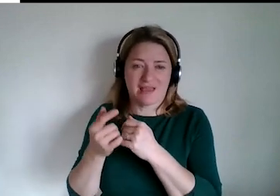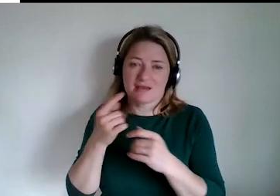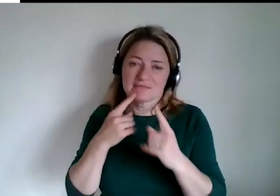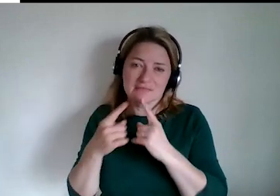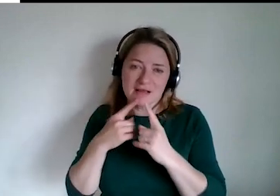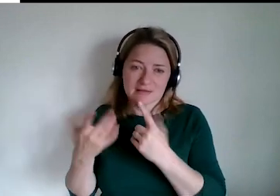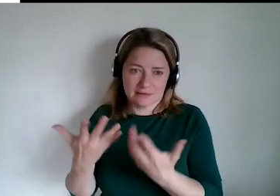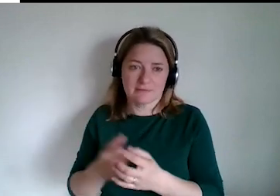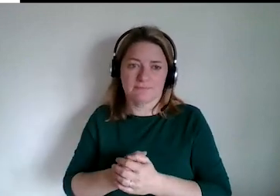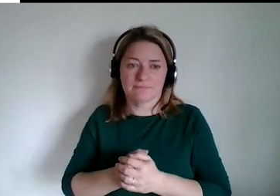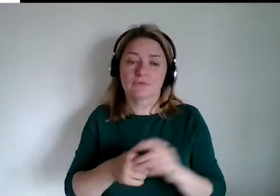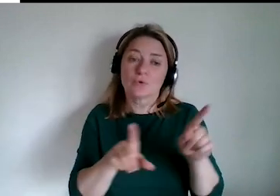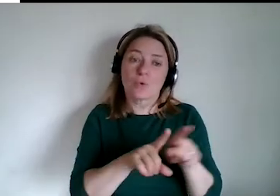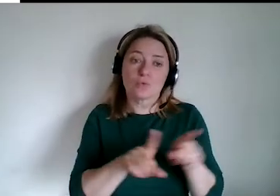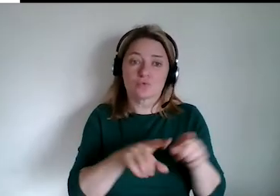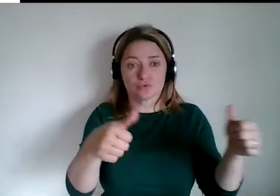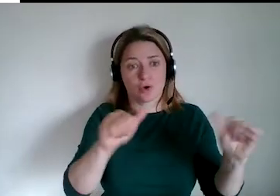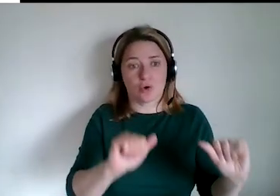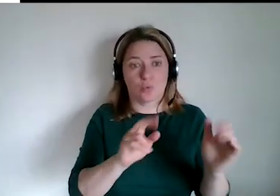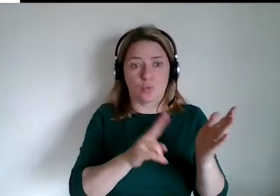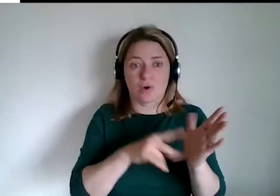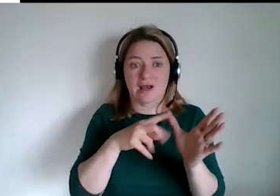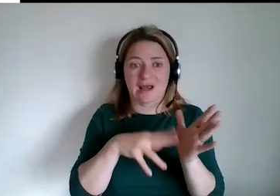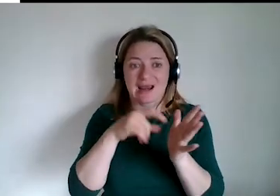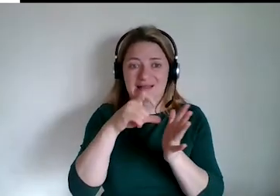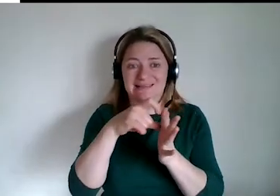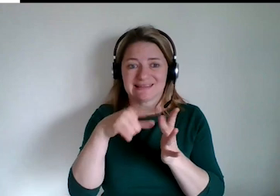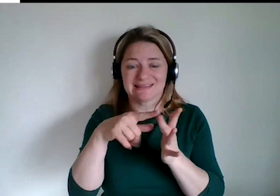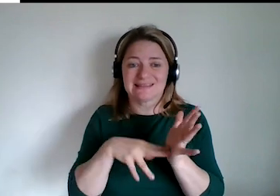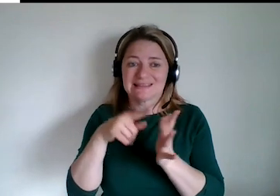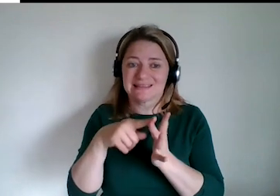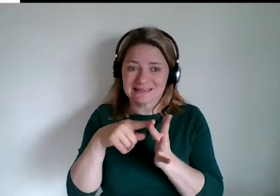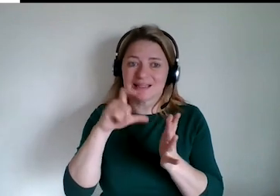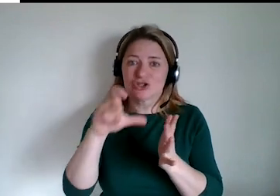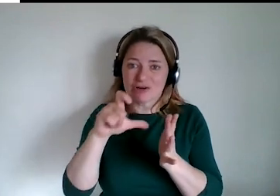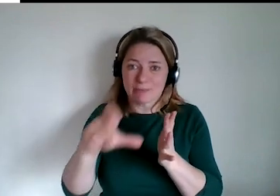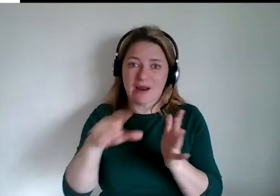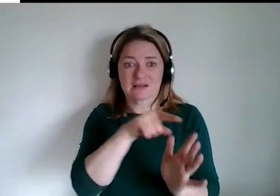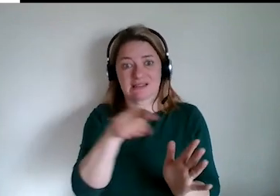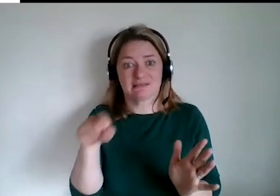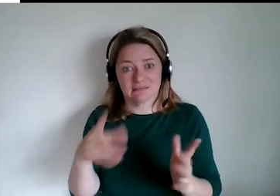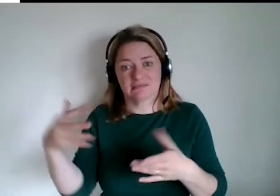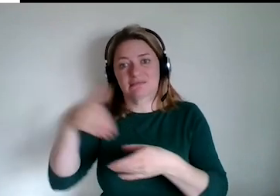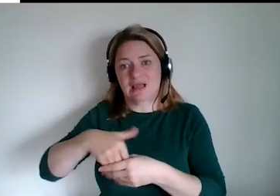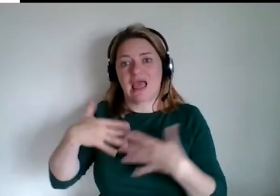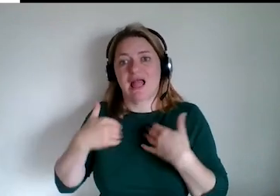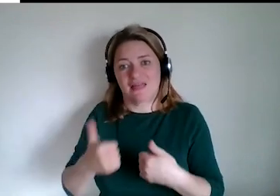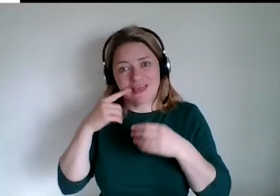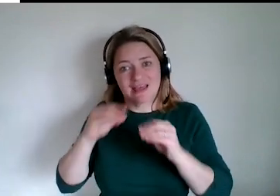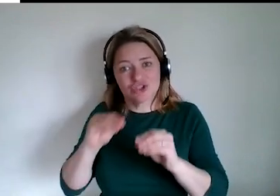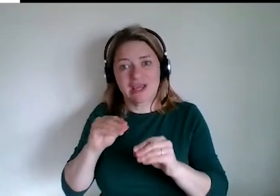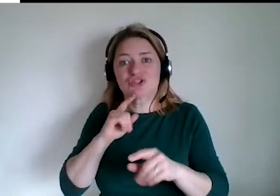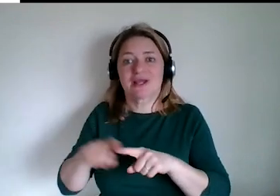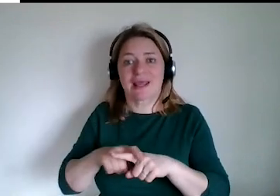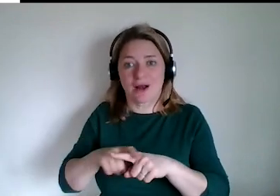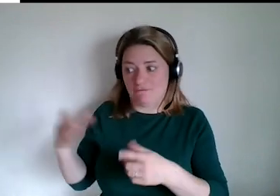also Nandini Chakrabarti, who did oversee the recruitment to psychiatry. She was involved with Health Education England for a long